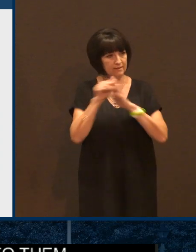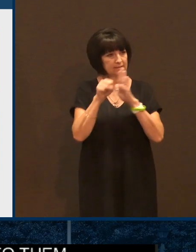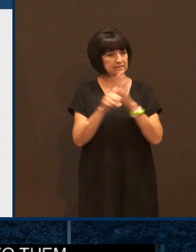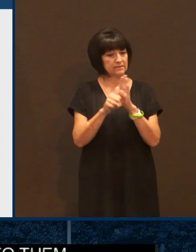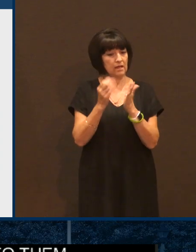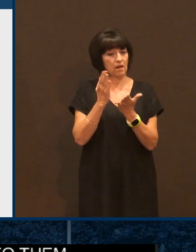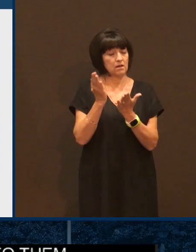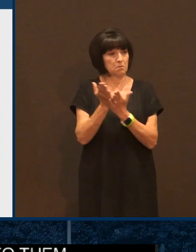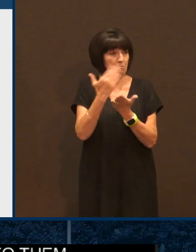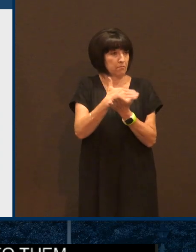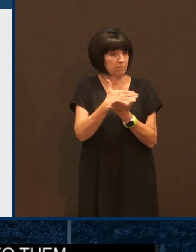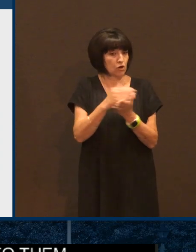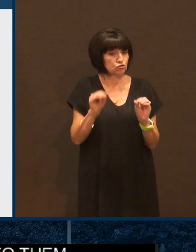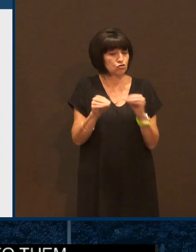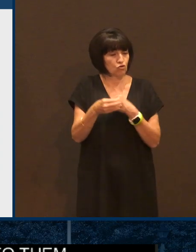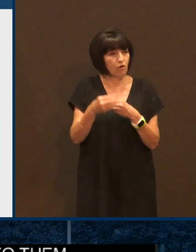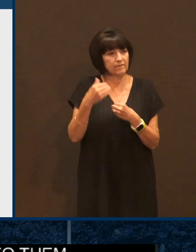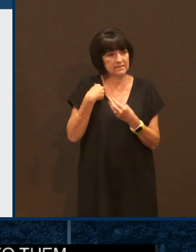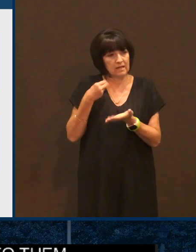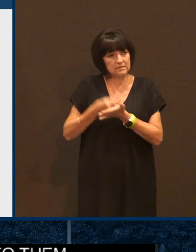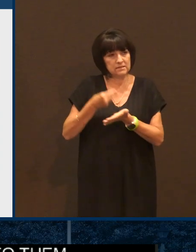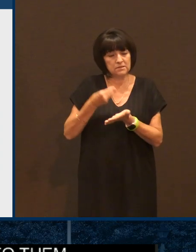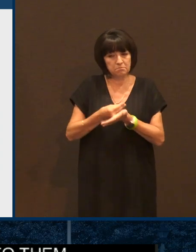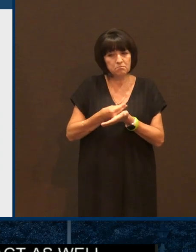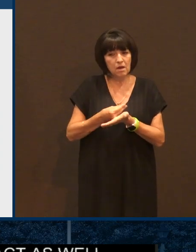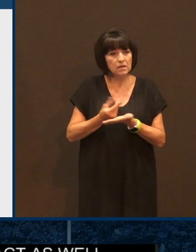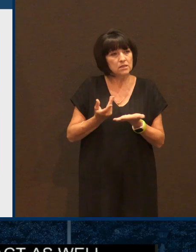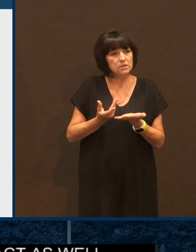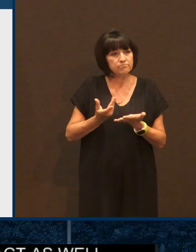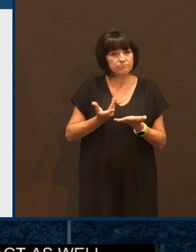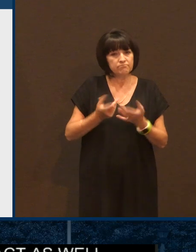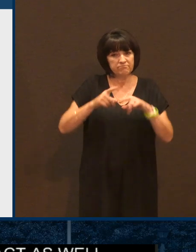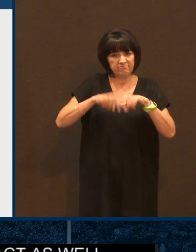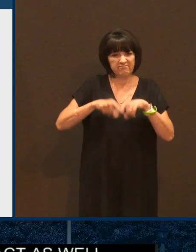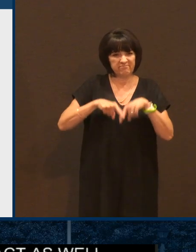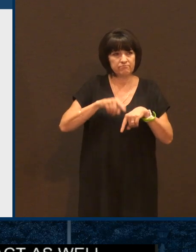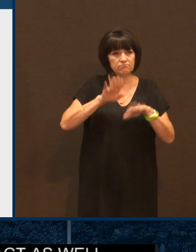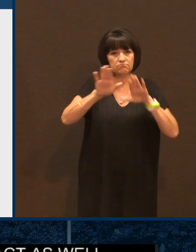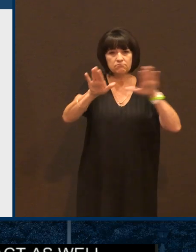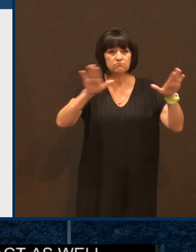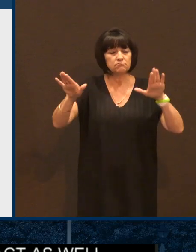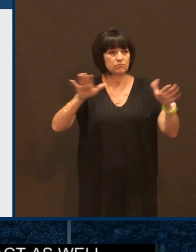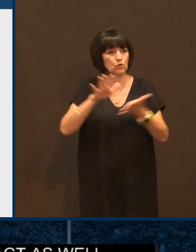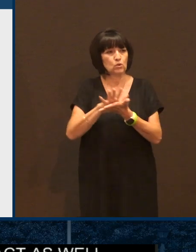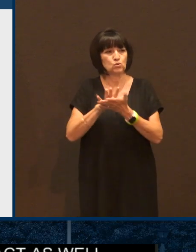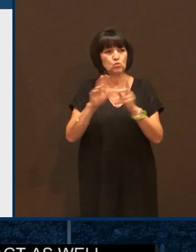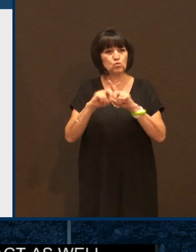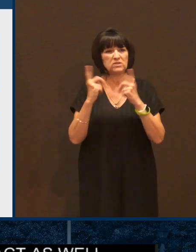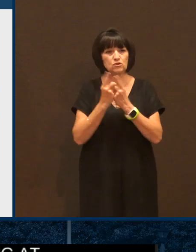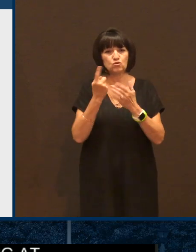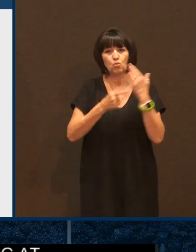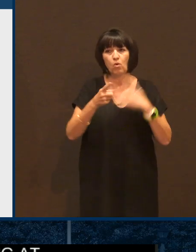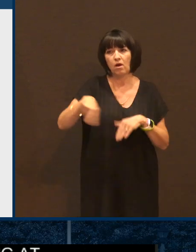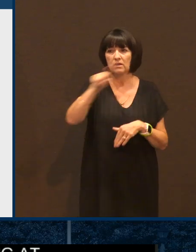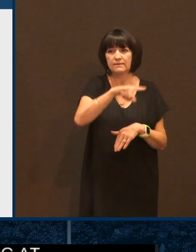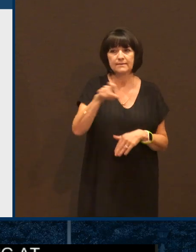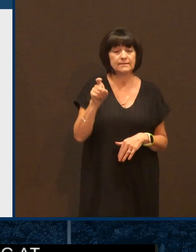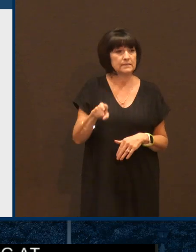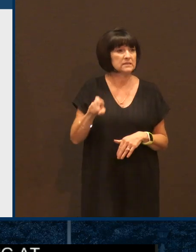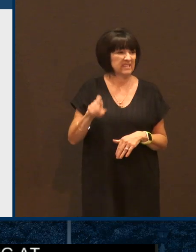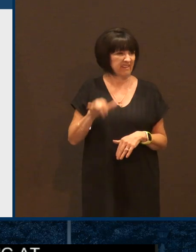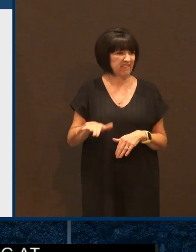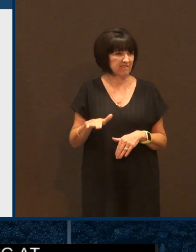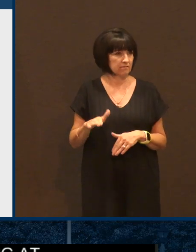at different needs that the districts might have. I think that's part of the next step, is for our